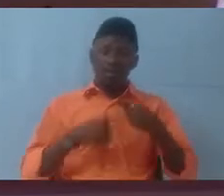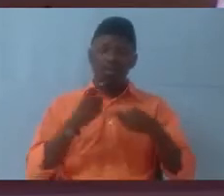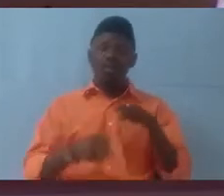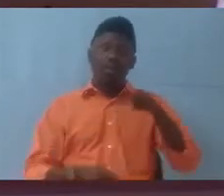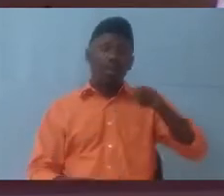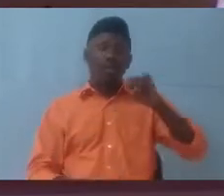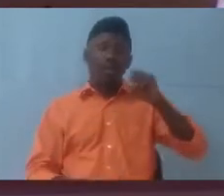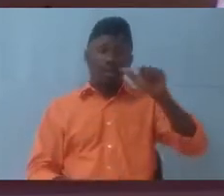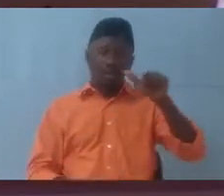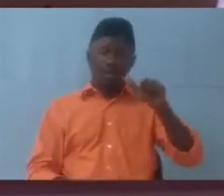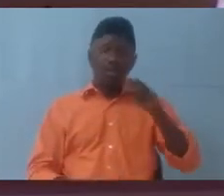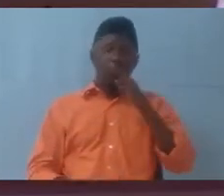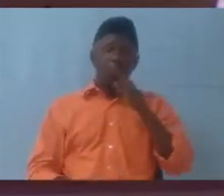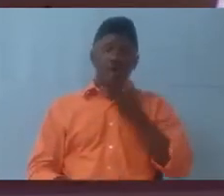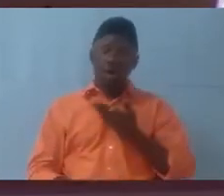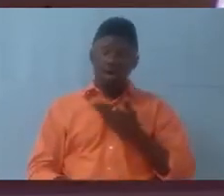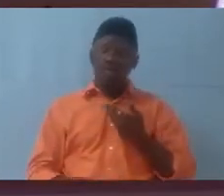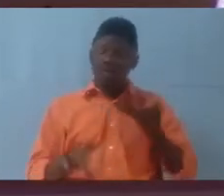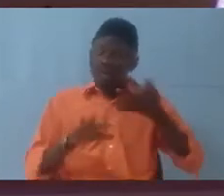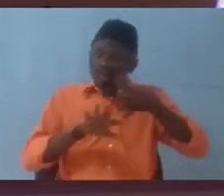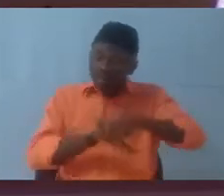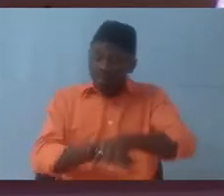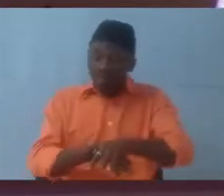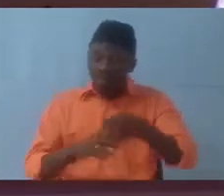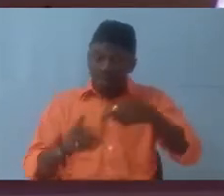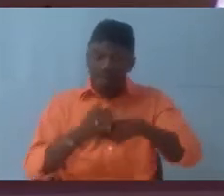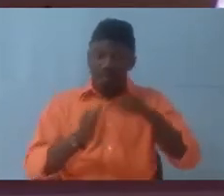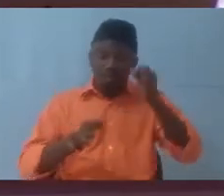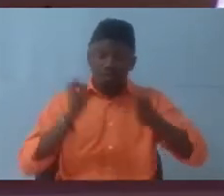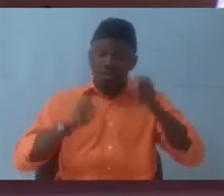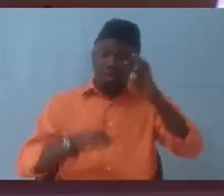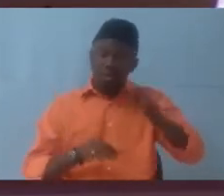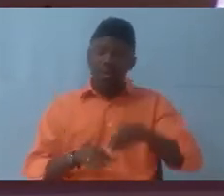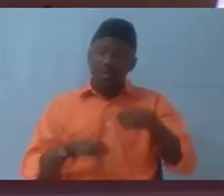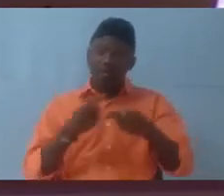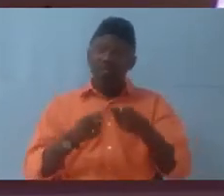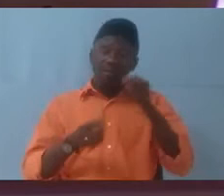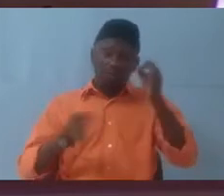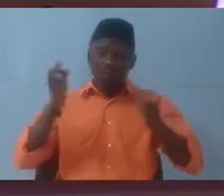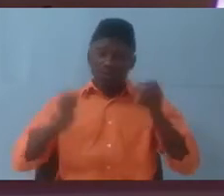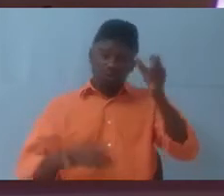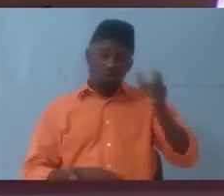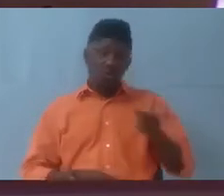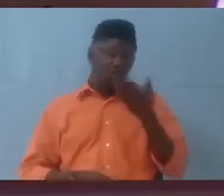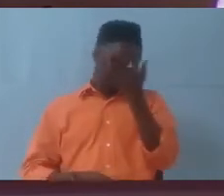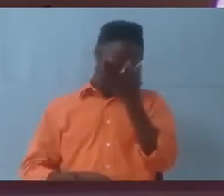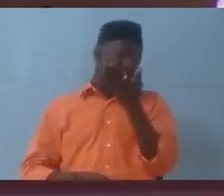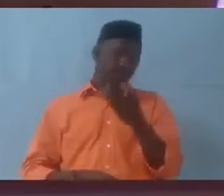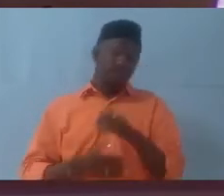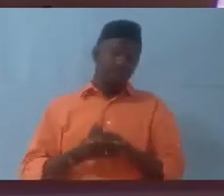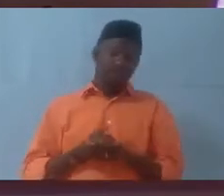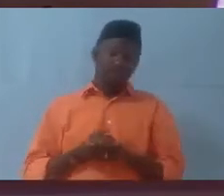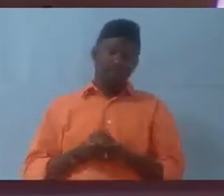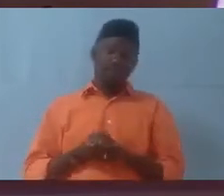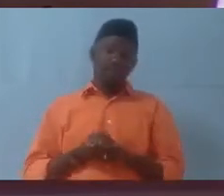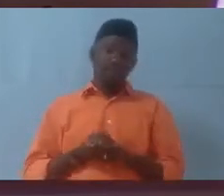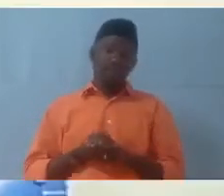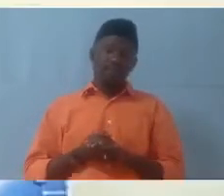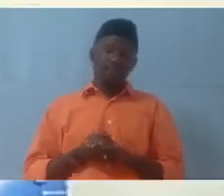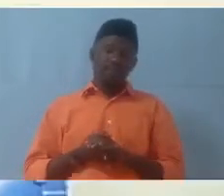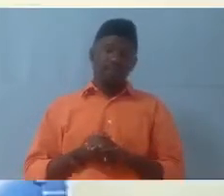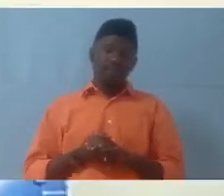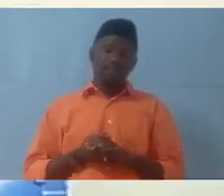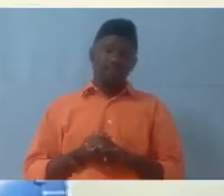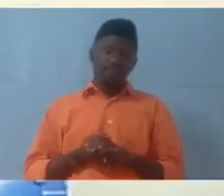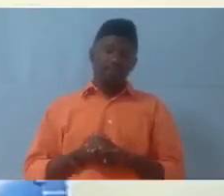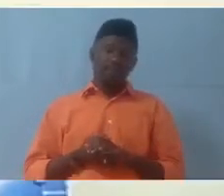into judgments of the court. Legi nak ñu ñew fi NIA ñomi tamit li ñoo duggal seen loxo ci atté bi ñoo def ci court yi. Very correct.